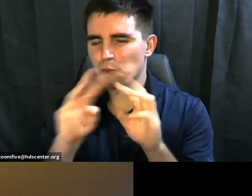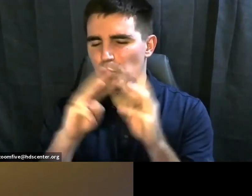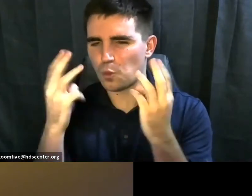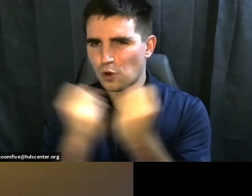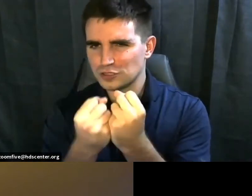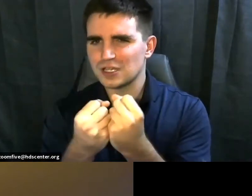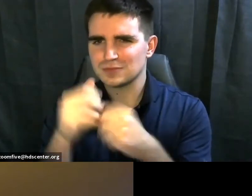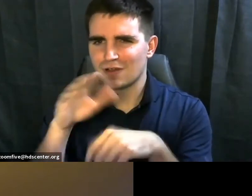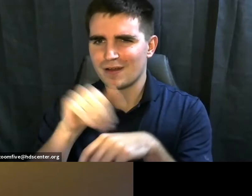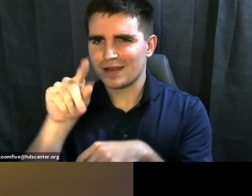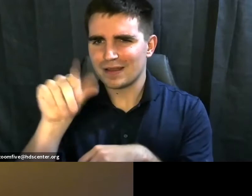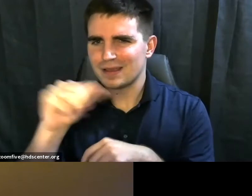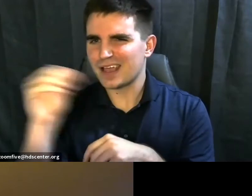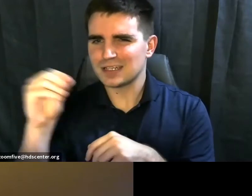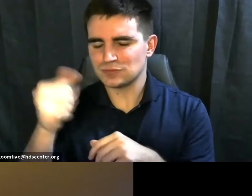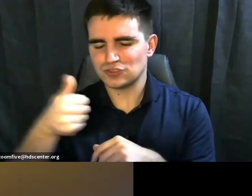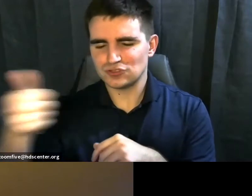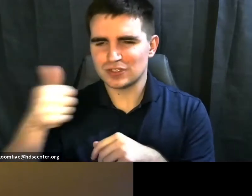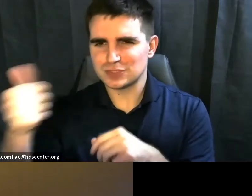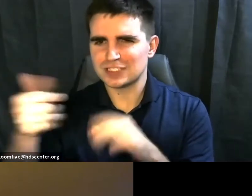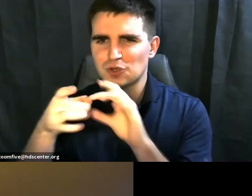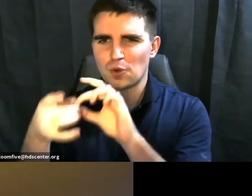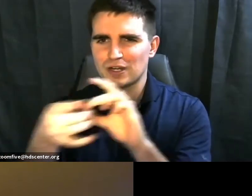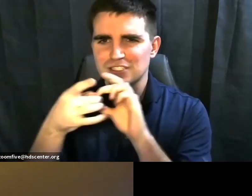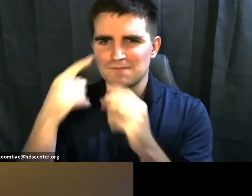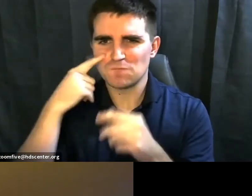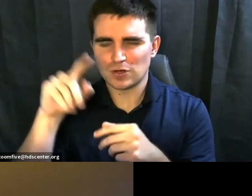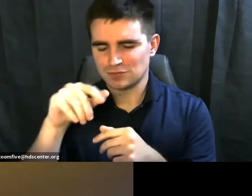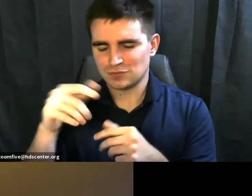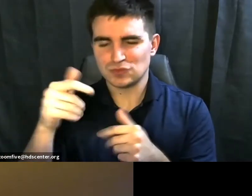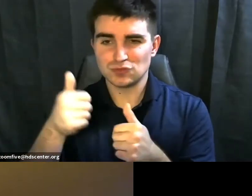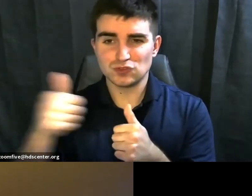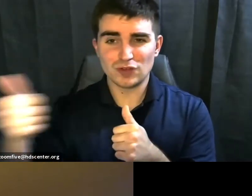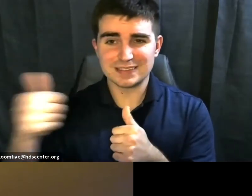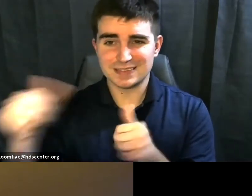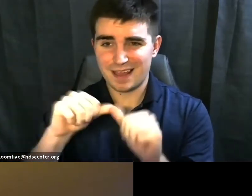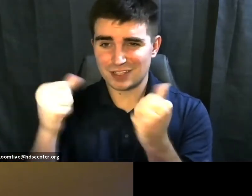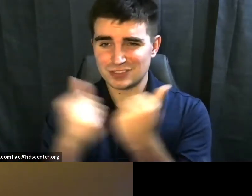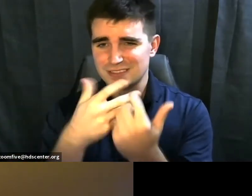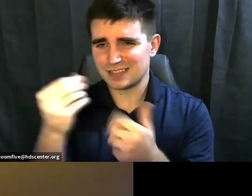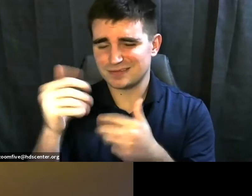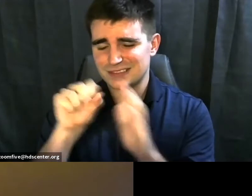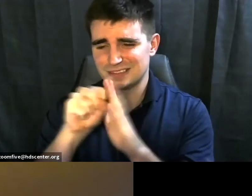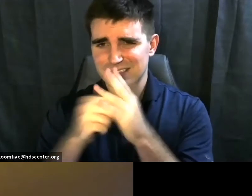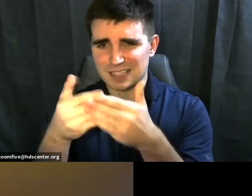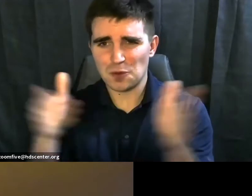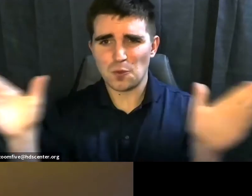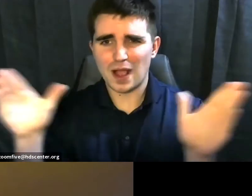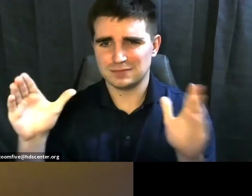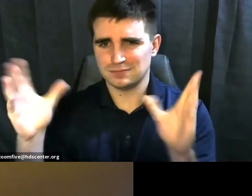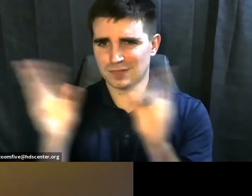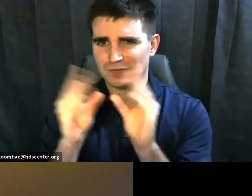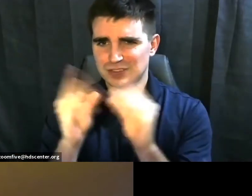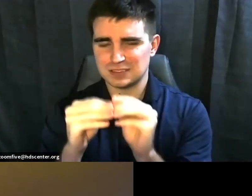transportation coordination for transit agencies and statewide public transit association conferences. Karen has been with Access